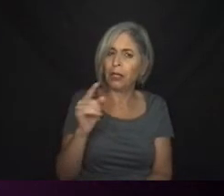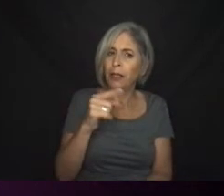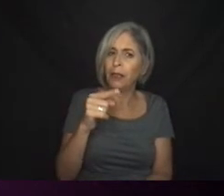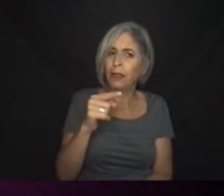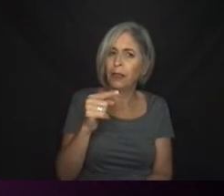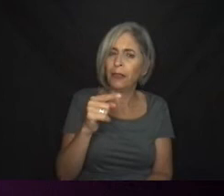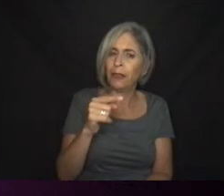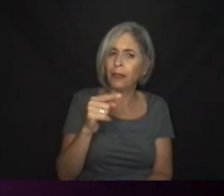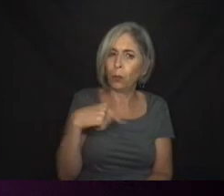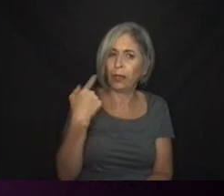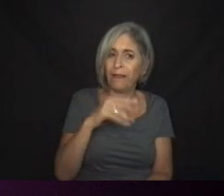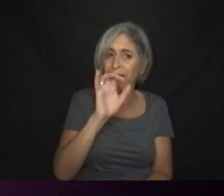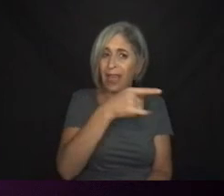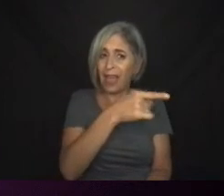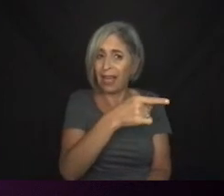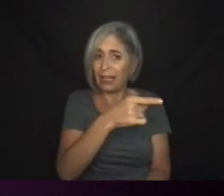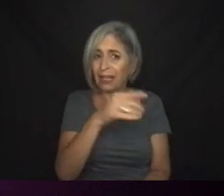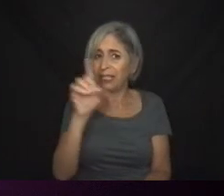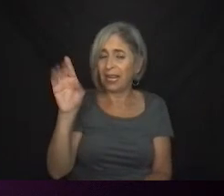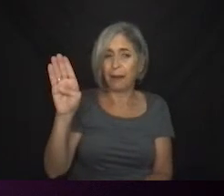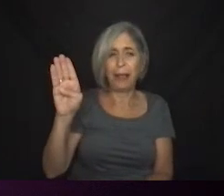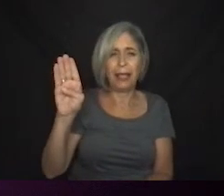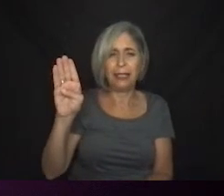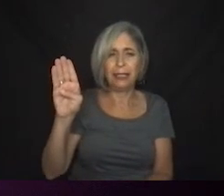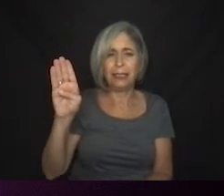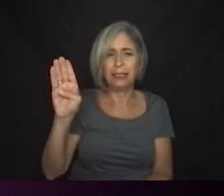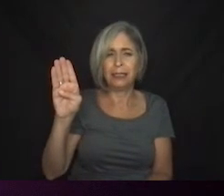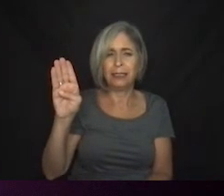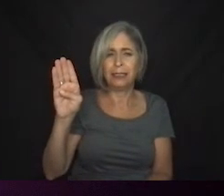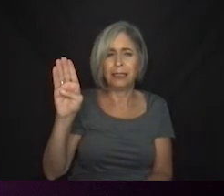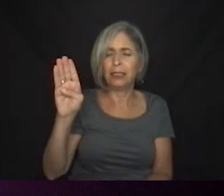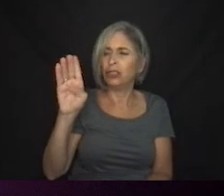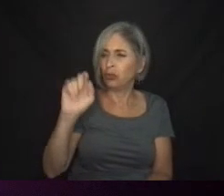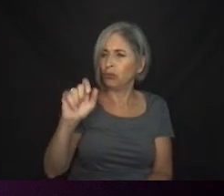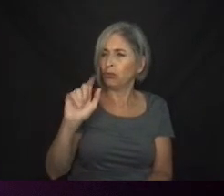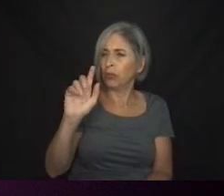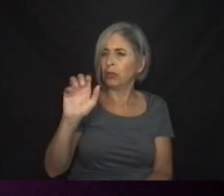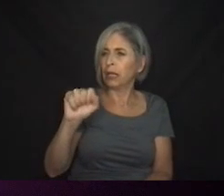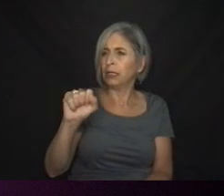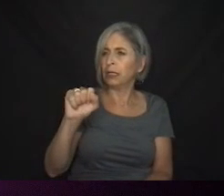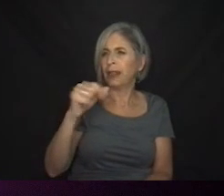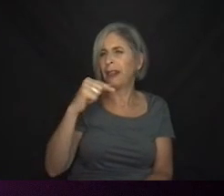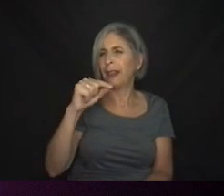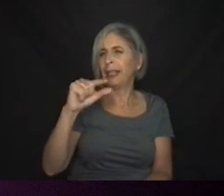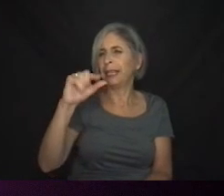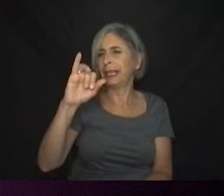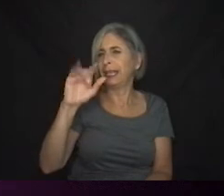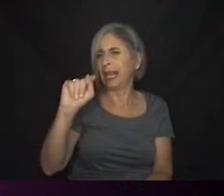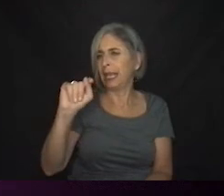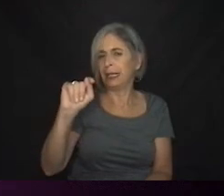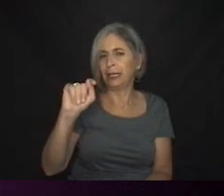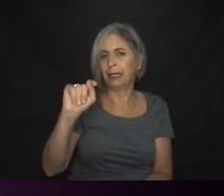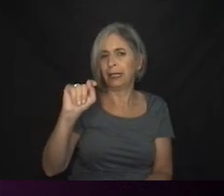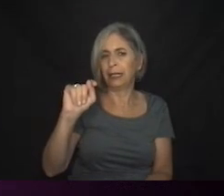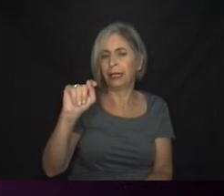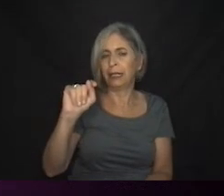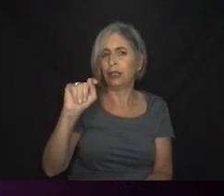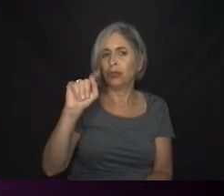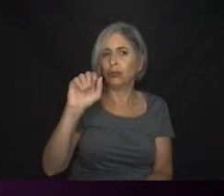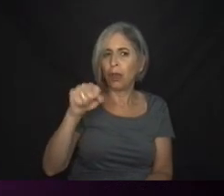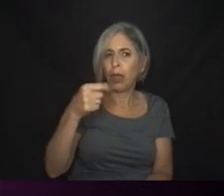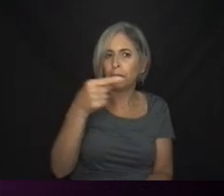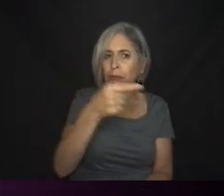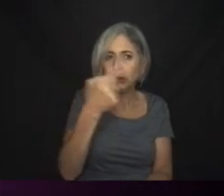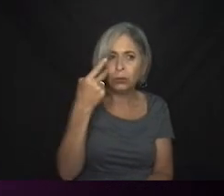There's this thing. You see that? Our database is branchable, like Git, like Netlify deploy previews. You can literally just